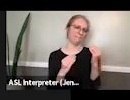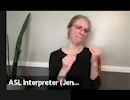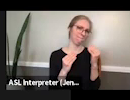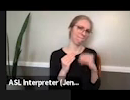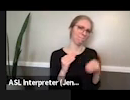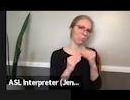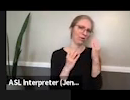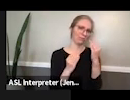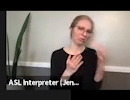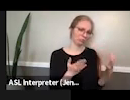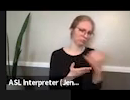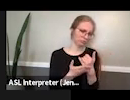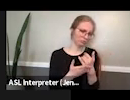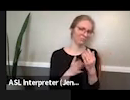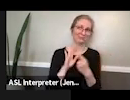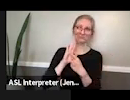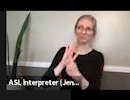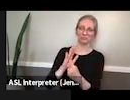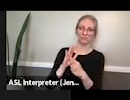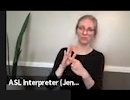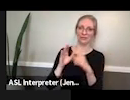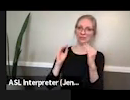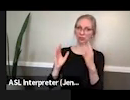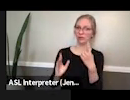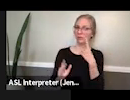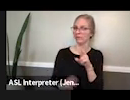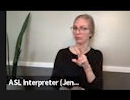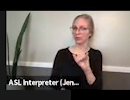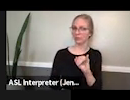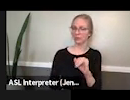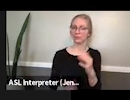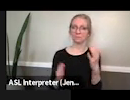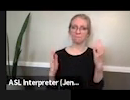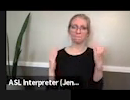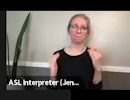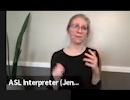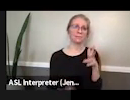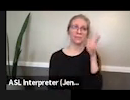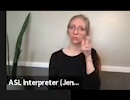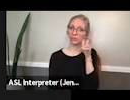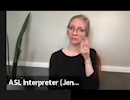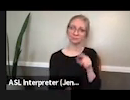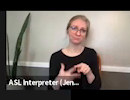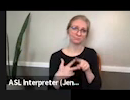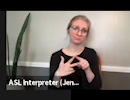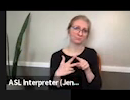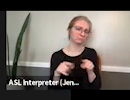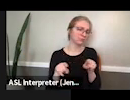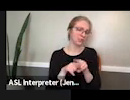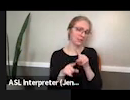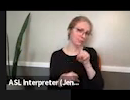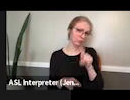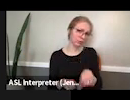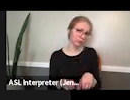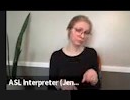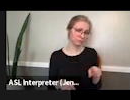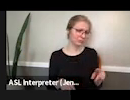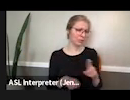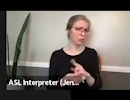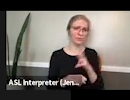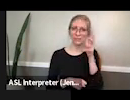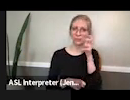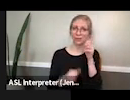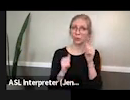visually impaired. Hearing, the same questions. Does the child use hearing with or without